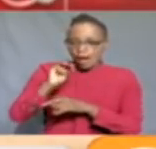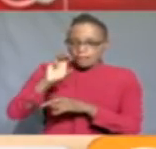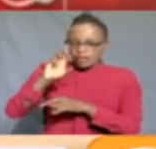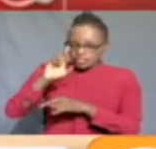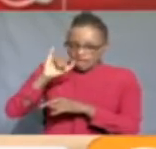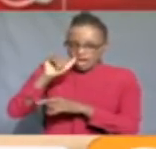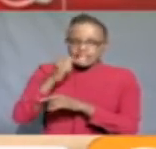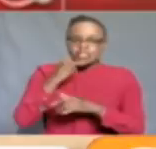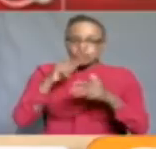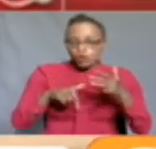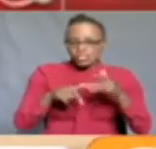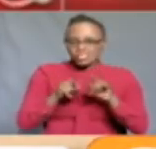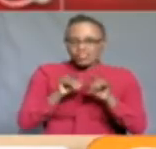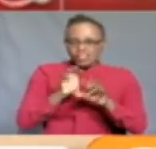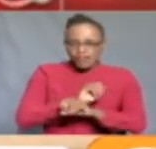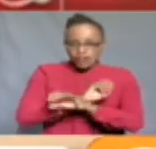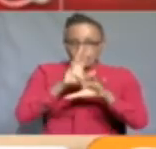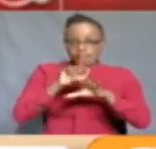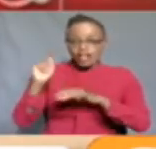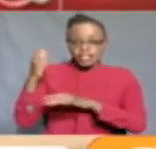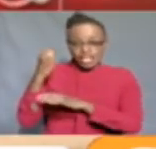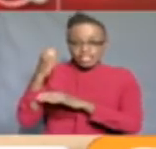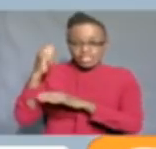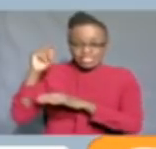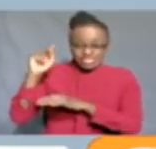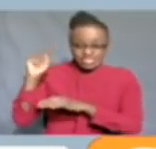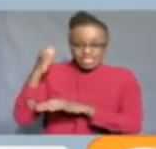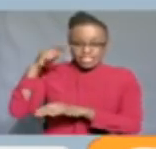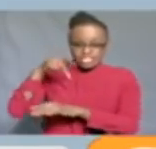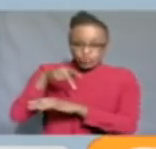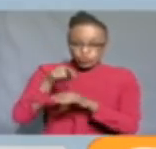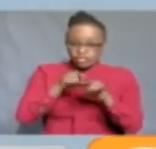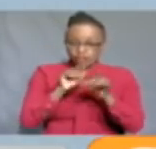statement to newsrooms, has clarified that Kenya Airways owns